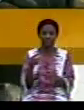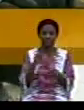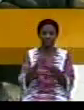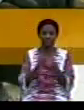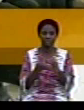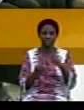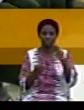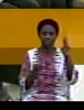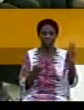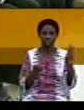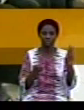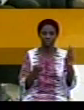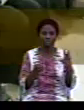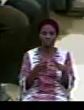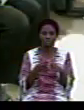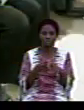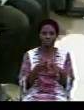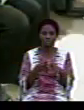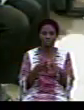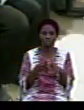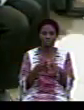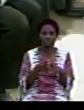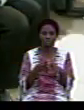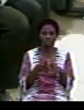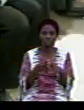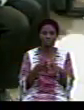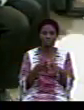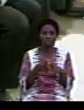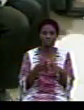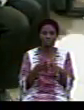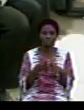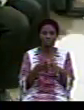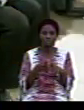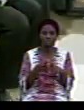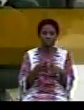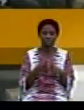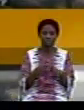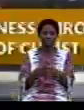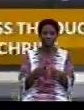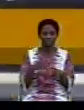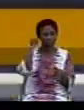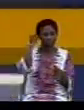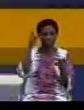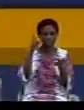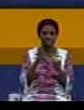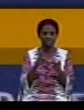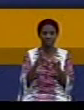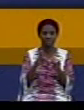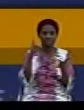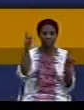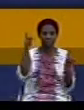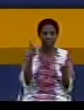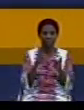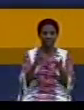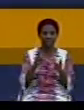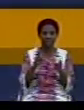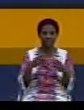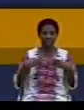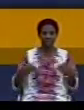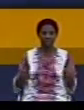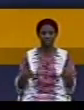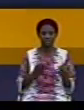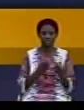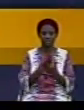perfect soundness through the name of Christ. When that name is declared unto you,